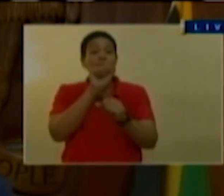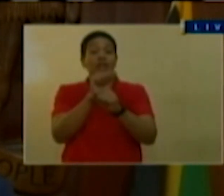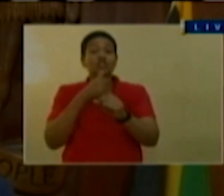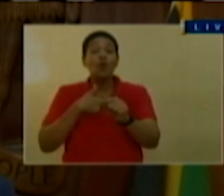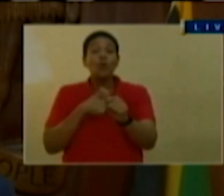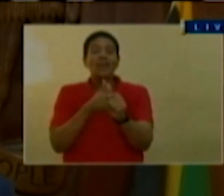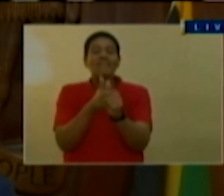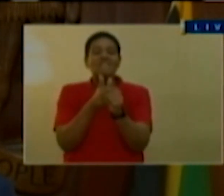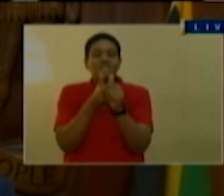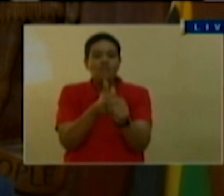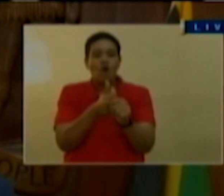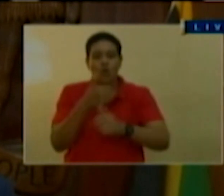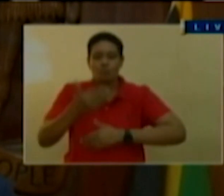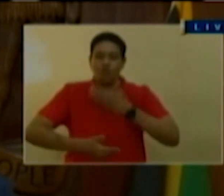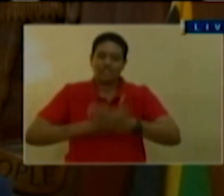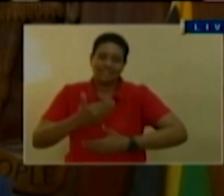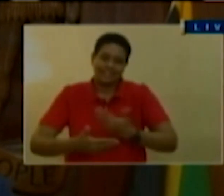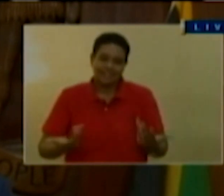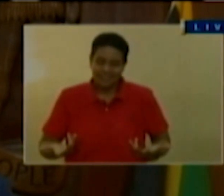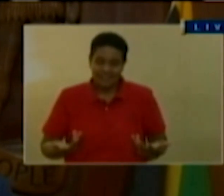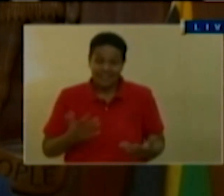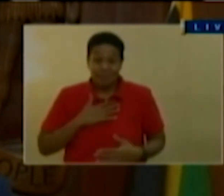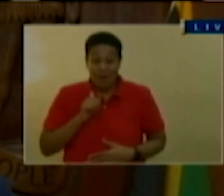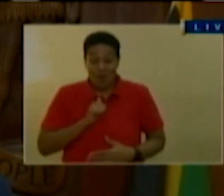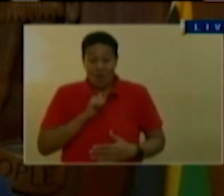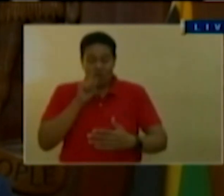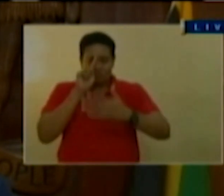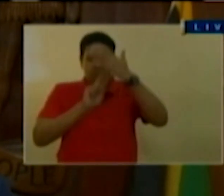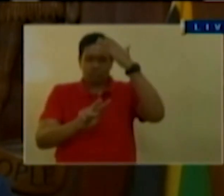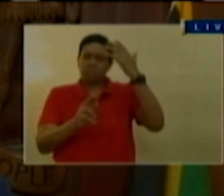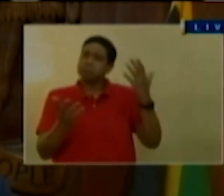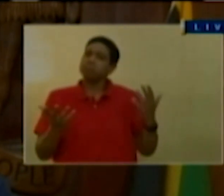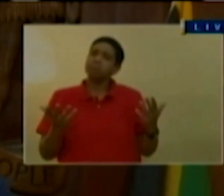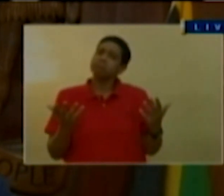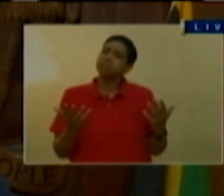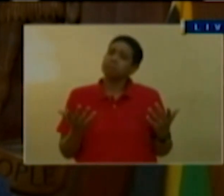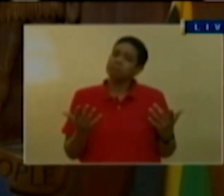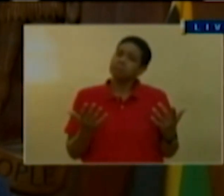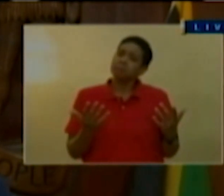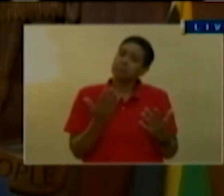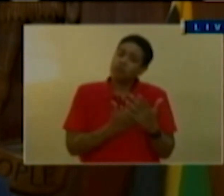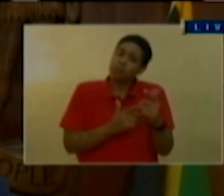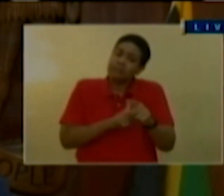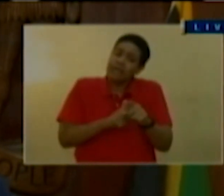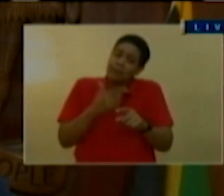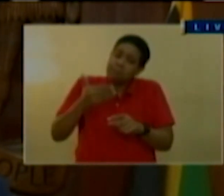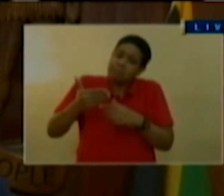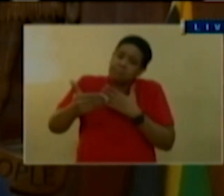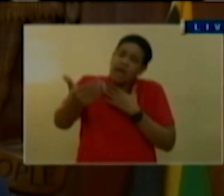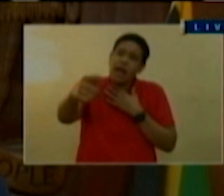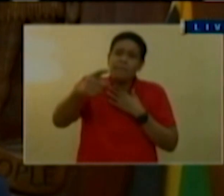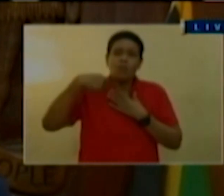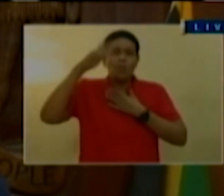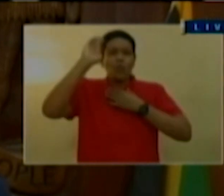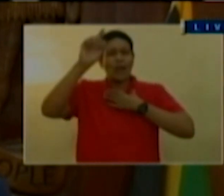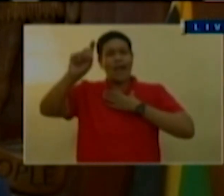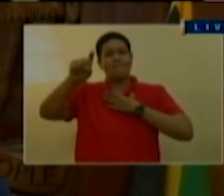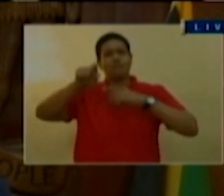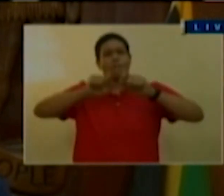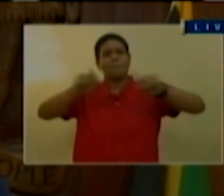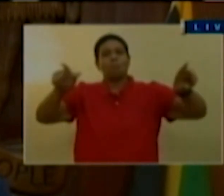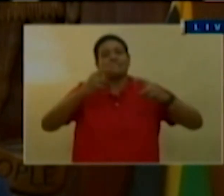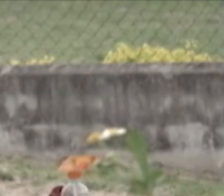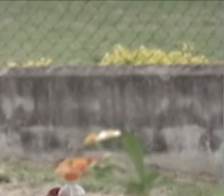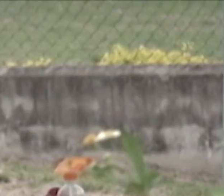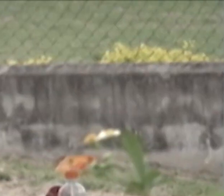follow the process. My own view is that at some point in time, we will have to publish the